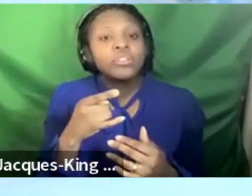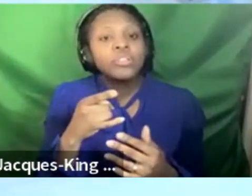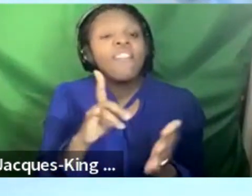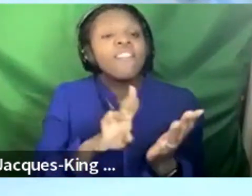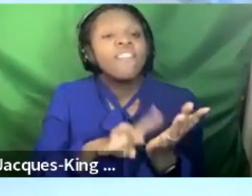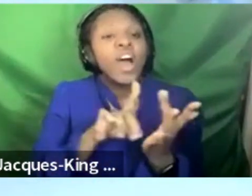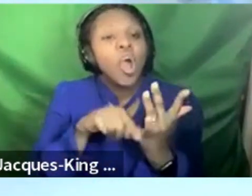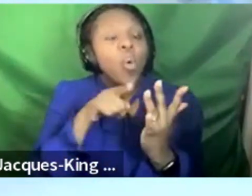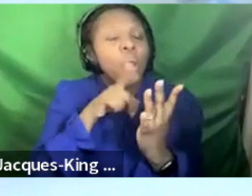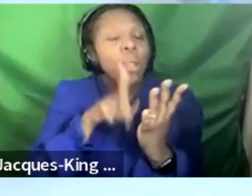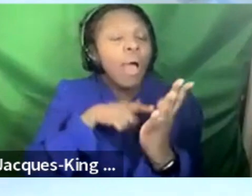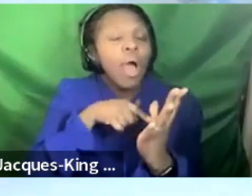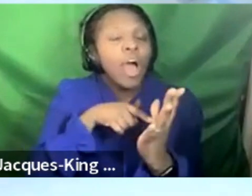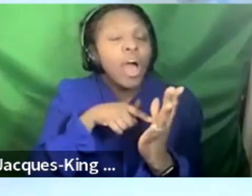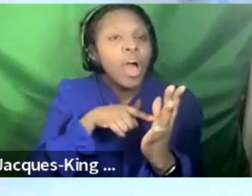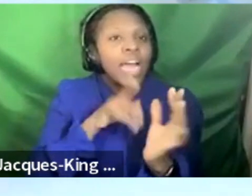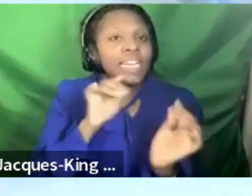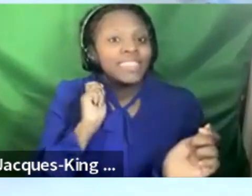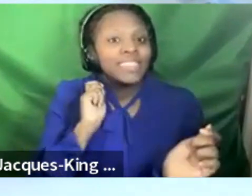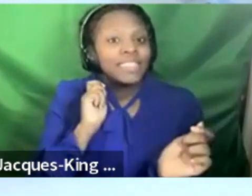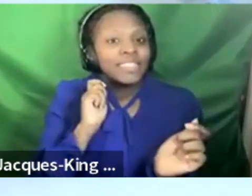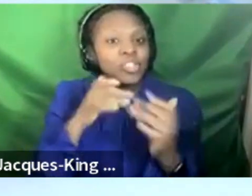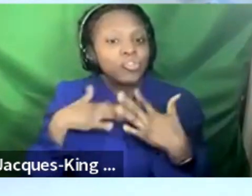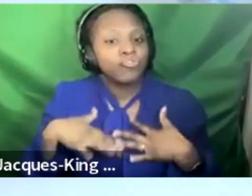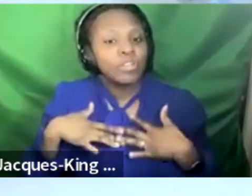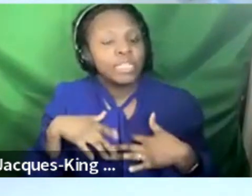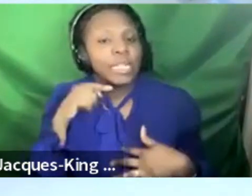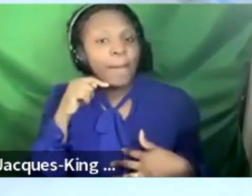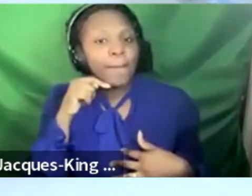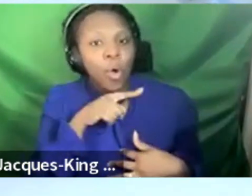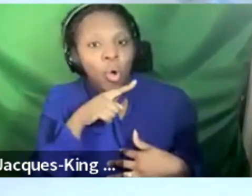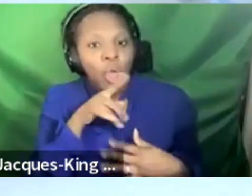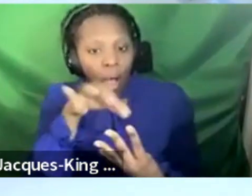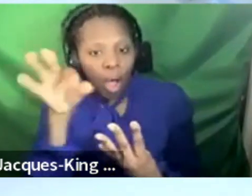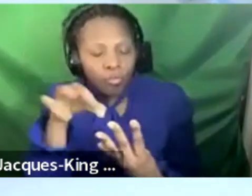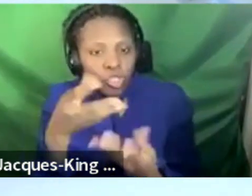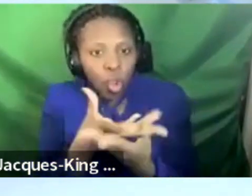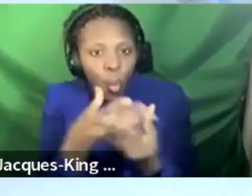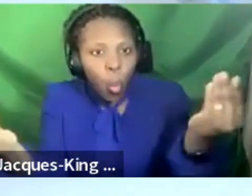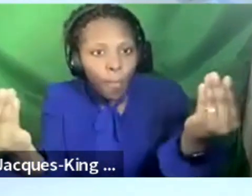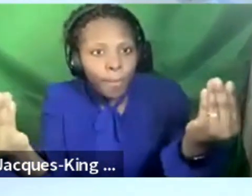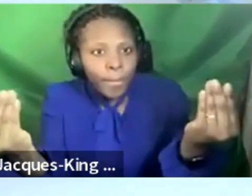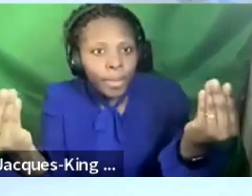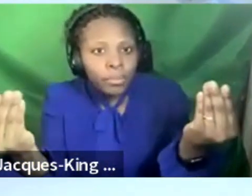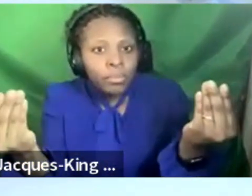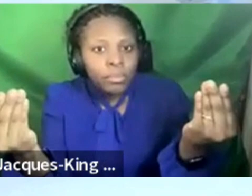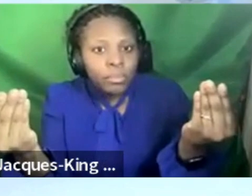And then in comes Cesario, which is Viola dressed as a boy, and all her options vanish. Yeah, I